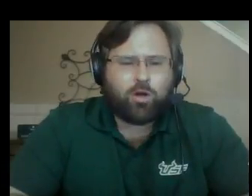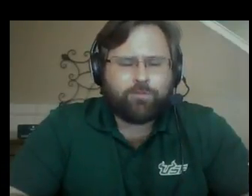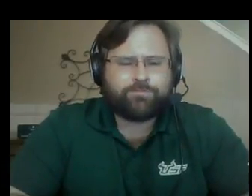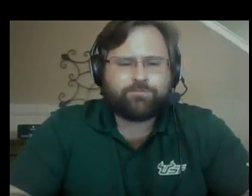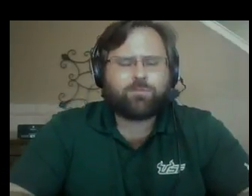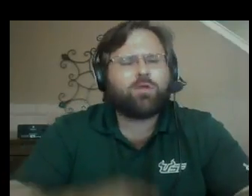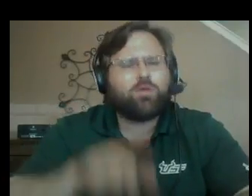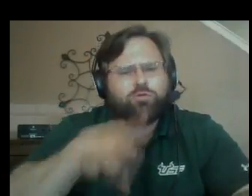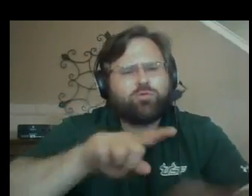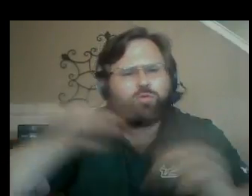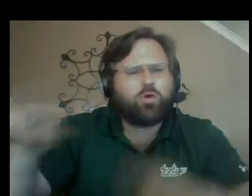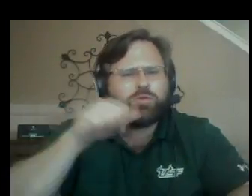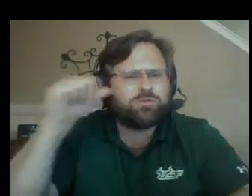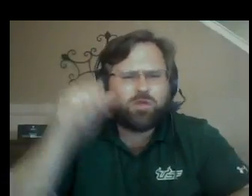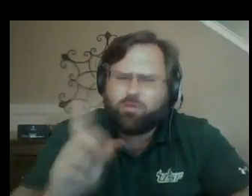or